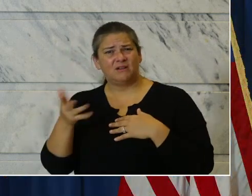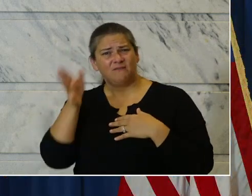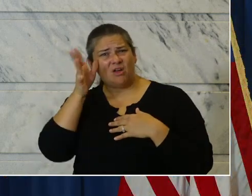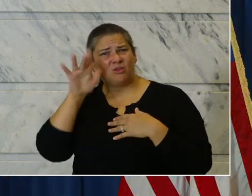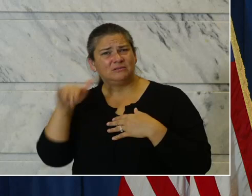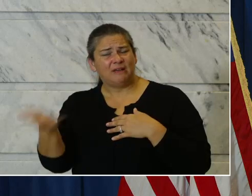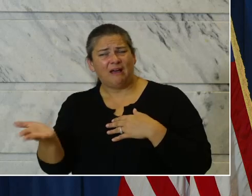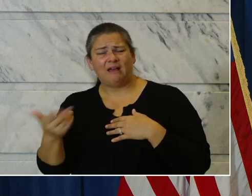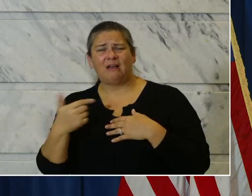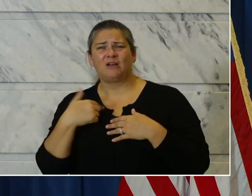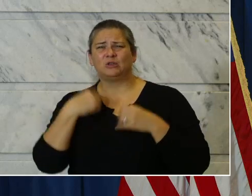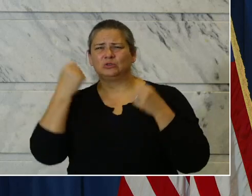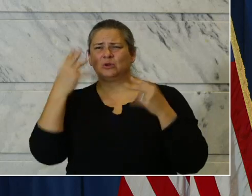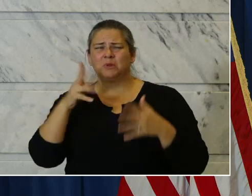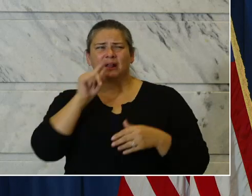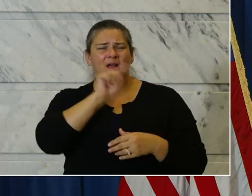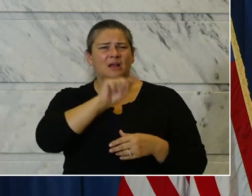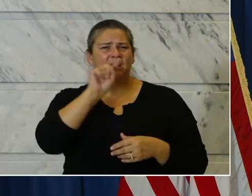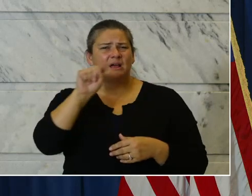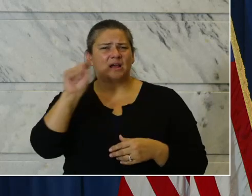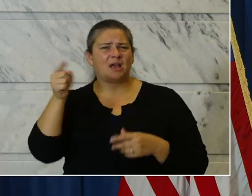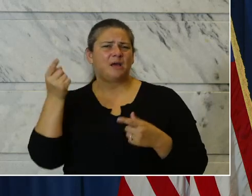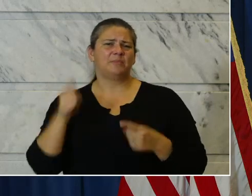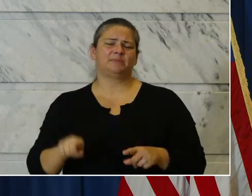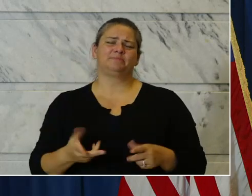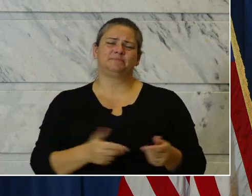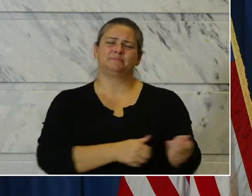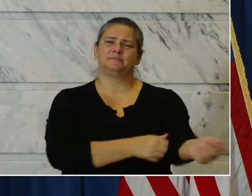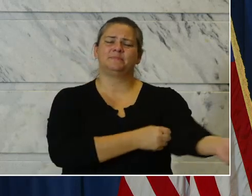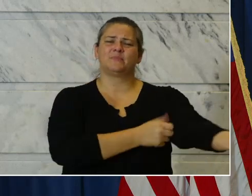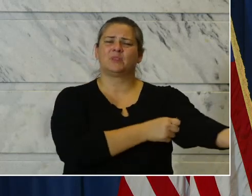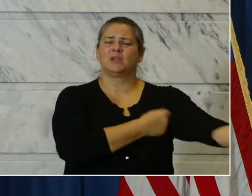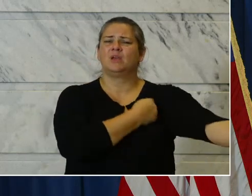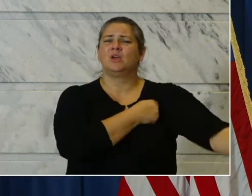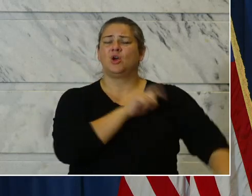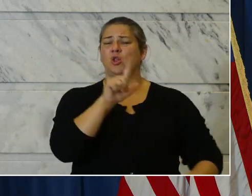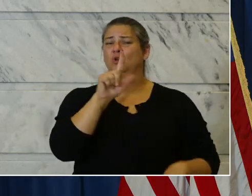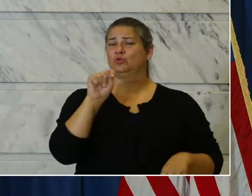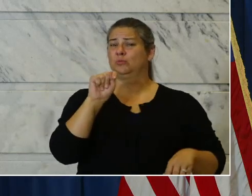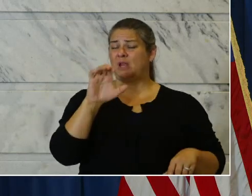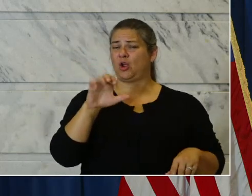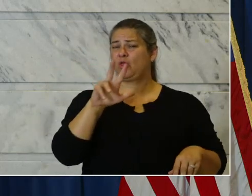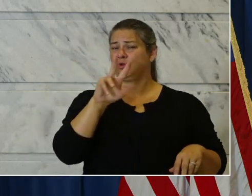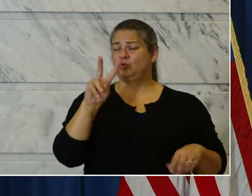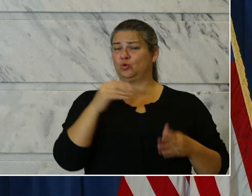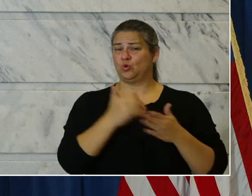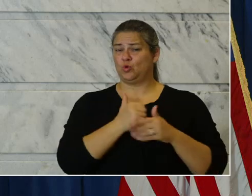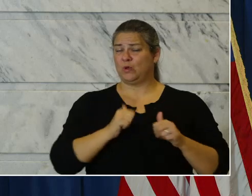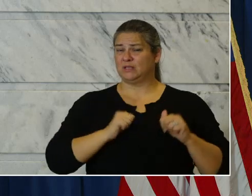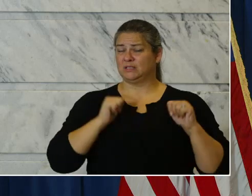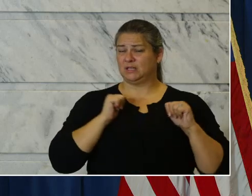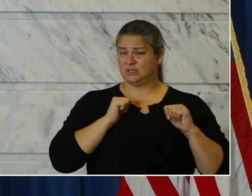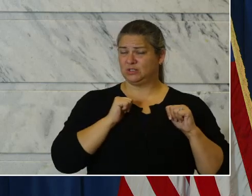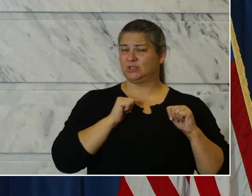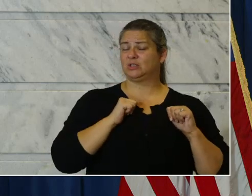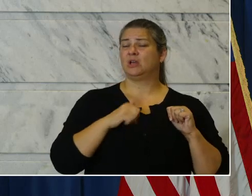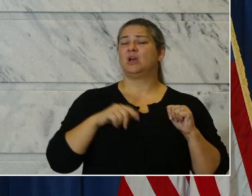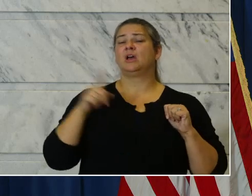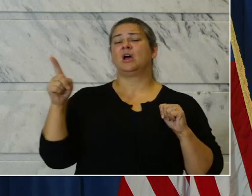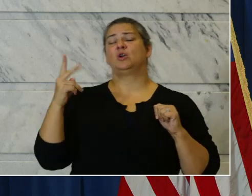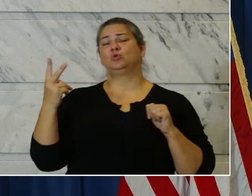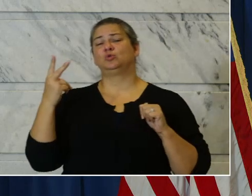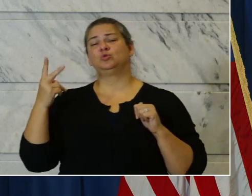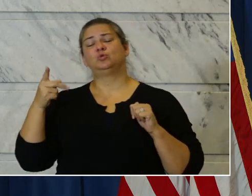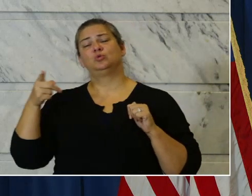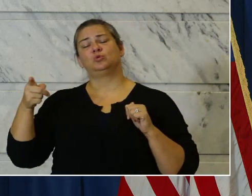Commonwealth. Long-term care facilities, 32 new residents, 37 new staff, 2 new deaths